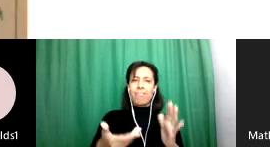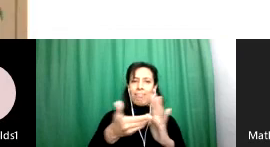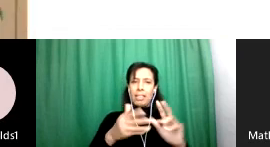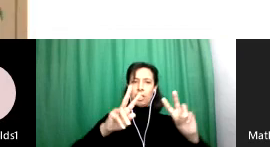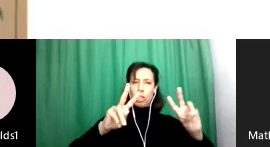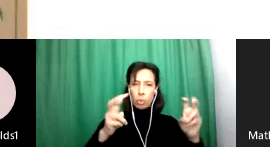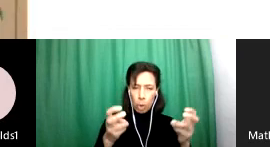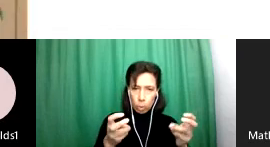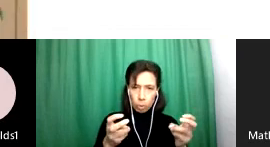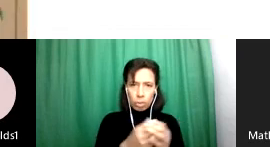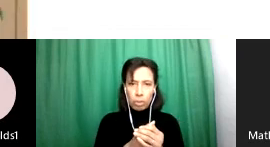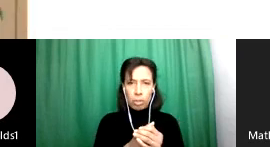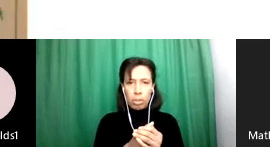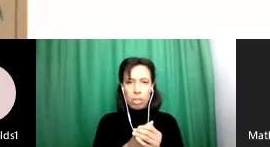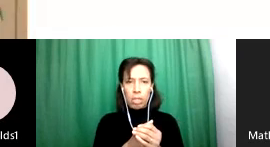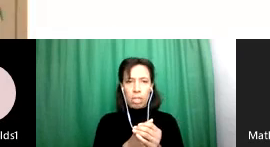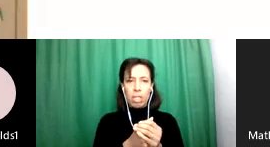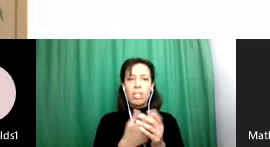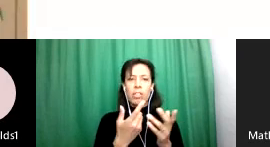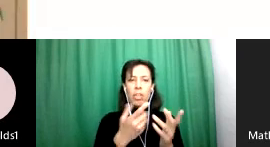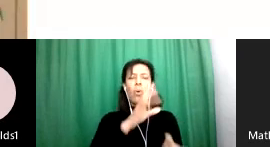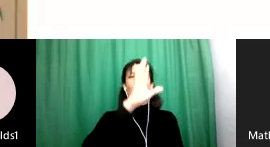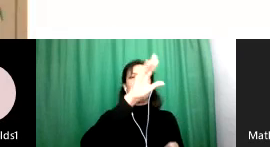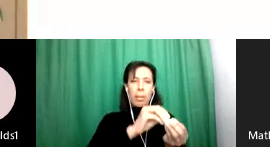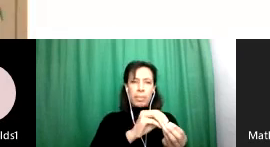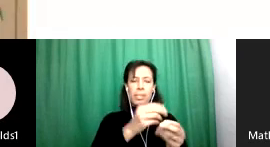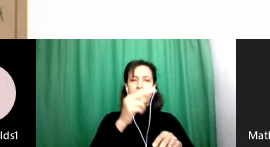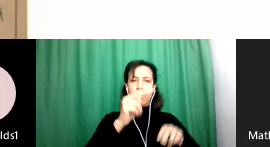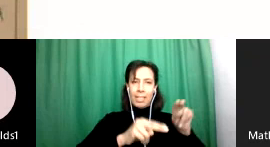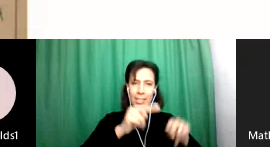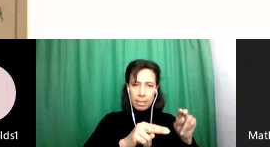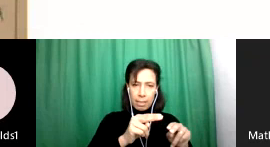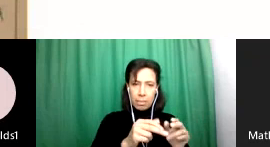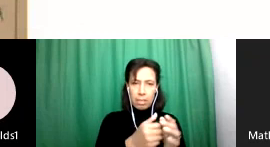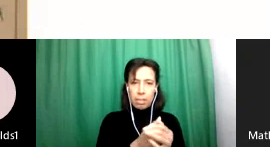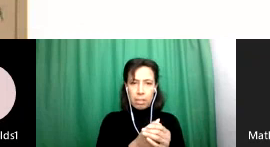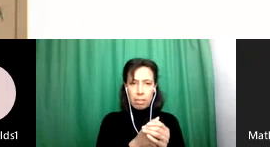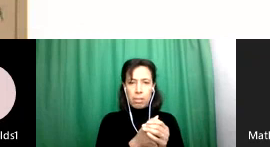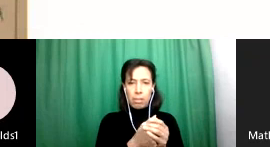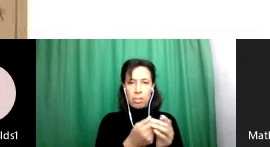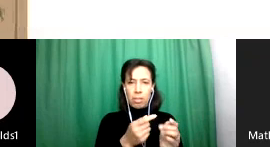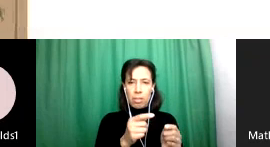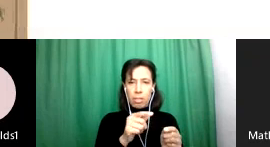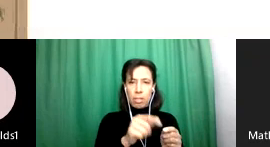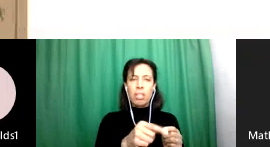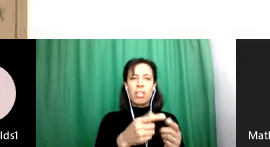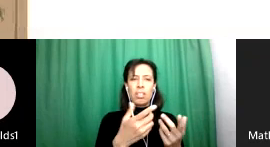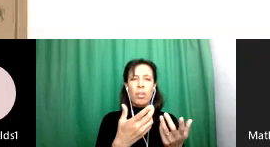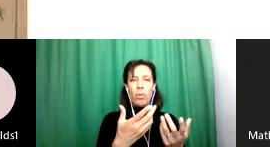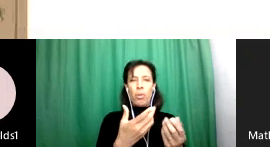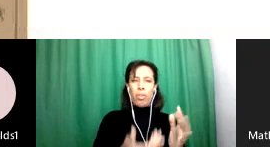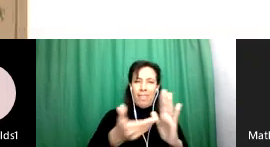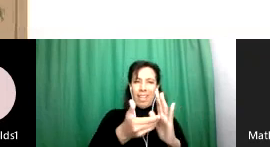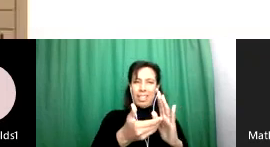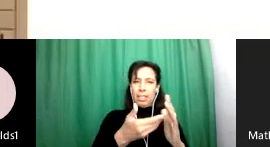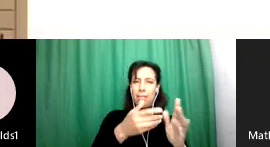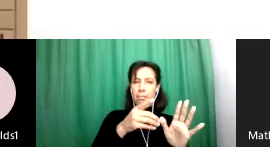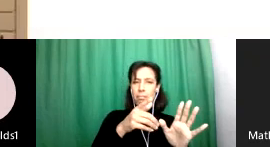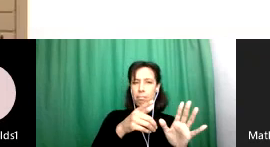They suggest that summative assessment, so again, from the same author, something else here with a year of publication and a page number.